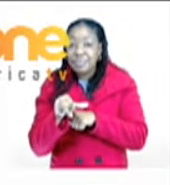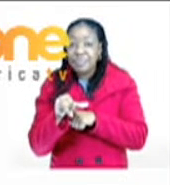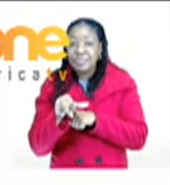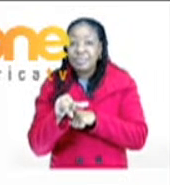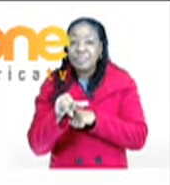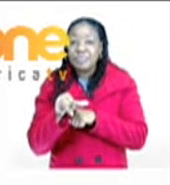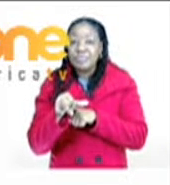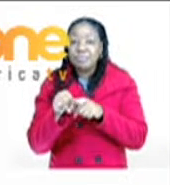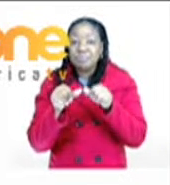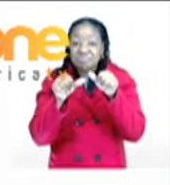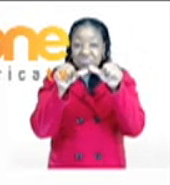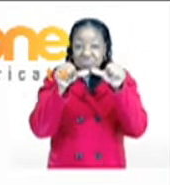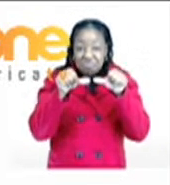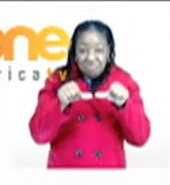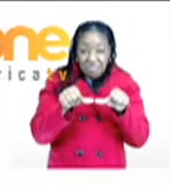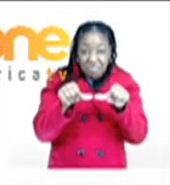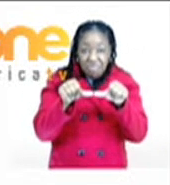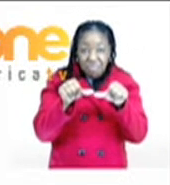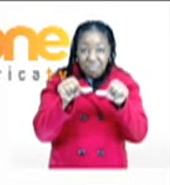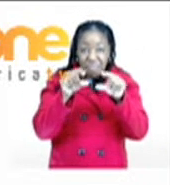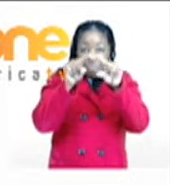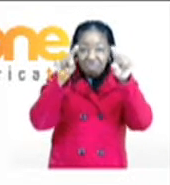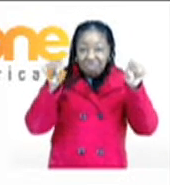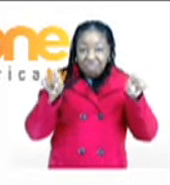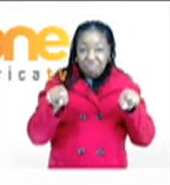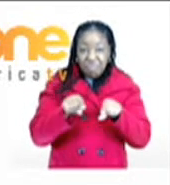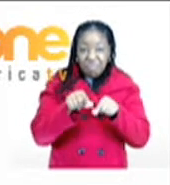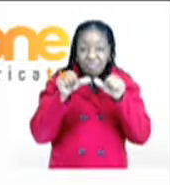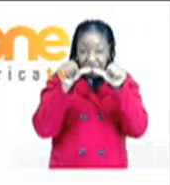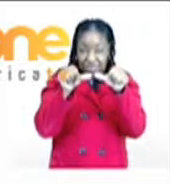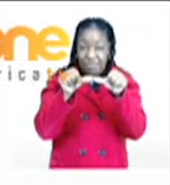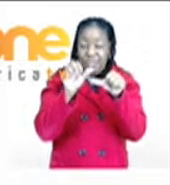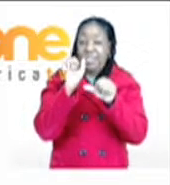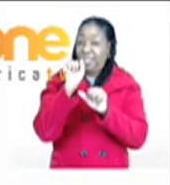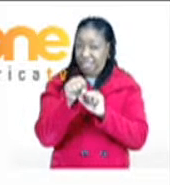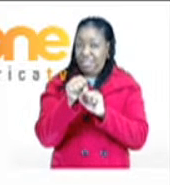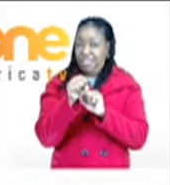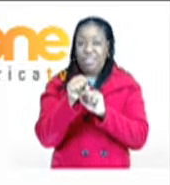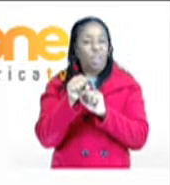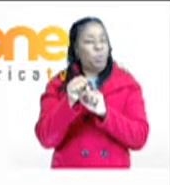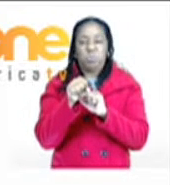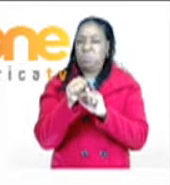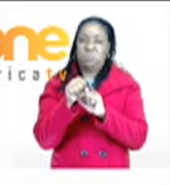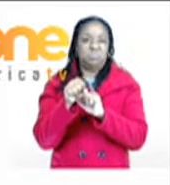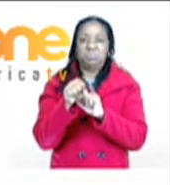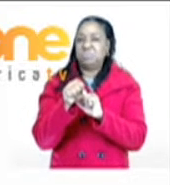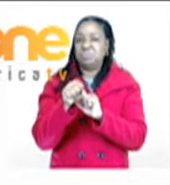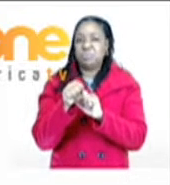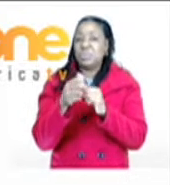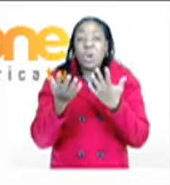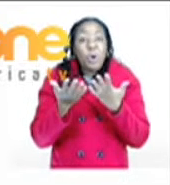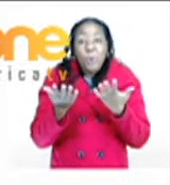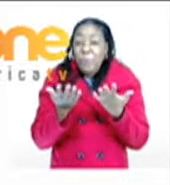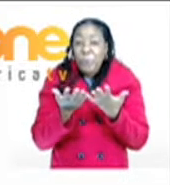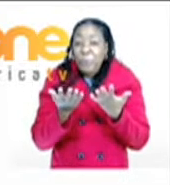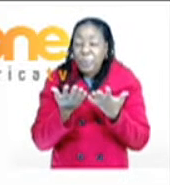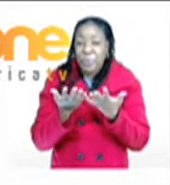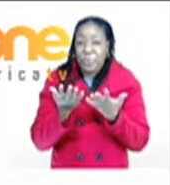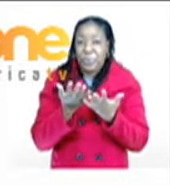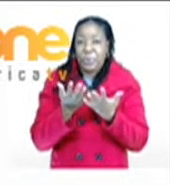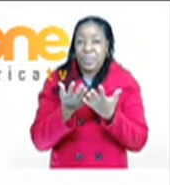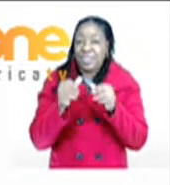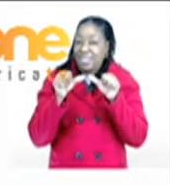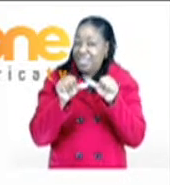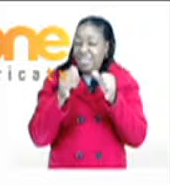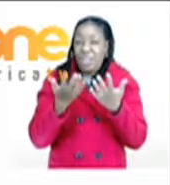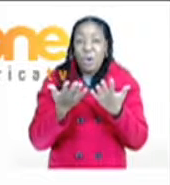it right in the middle of the emblem. Does it fit in? No, it does not. Now, where do you think